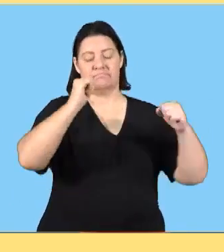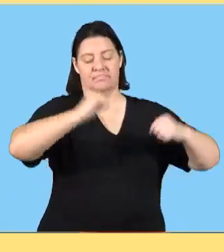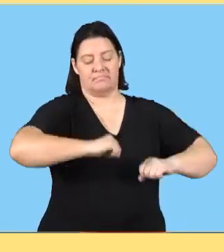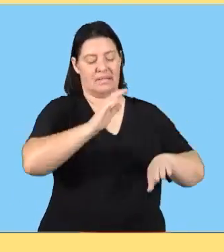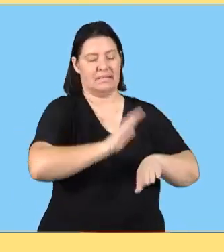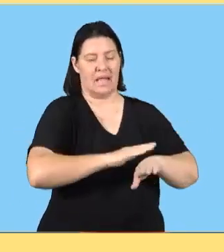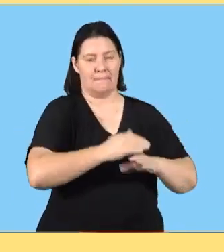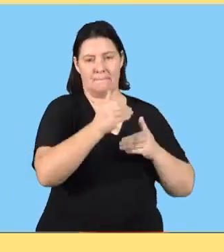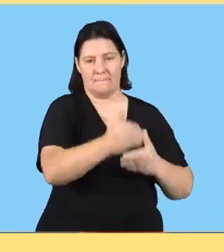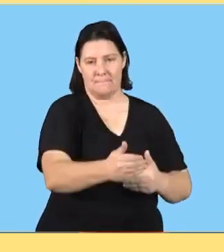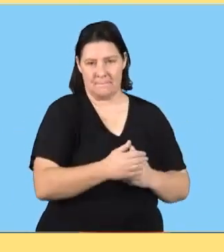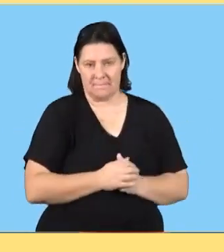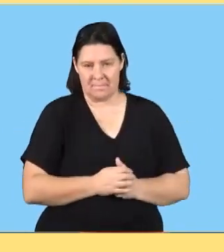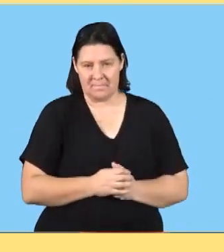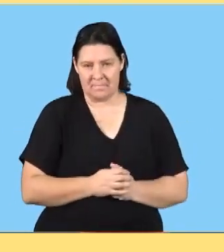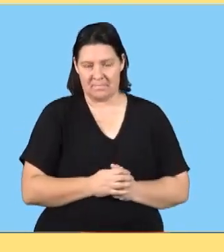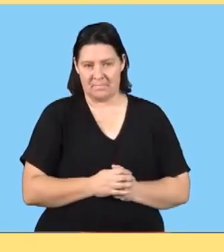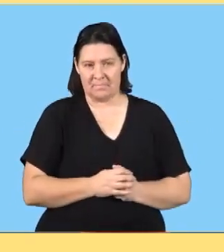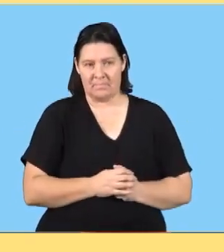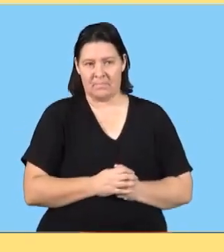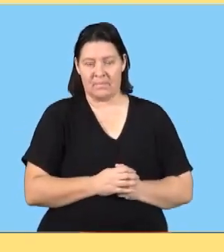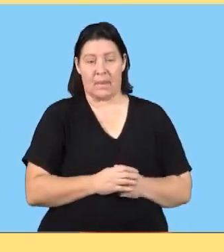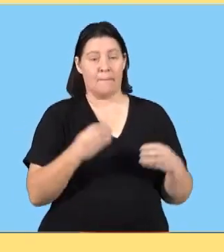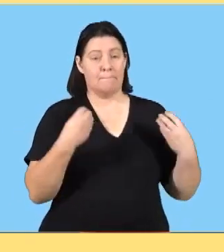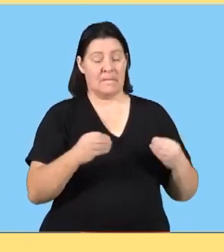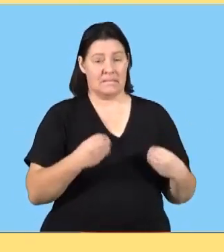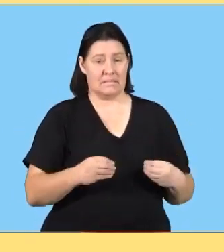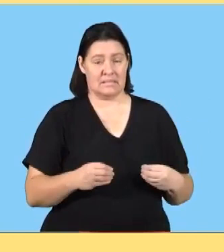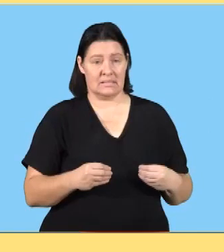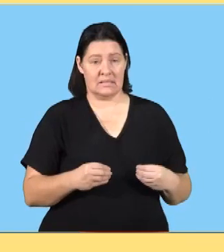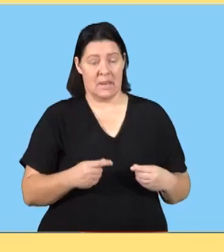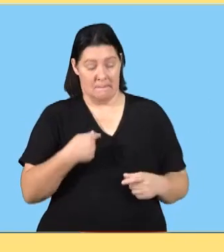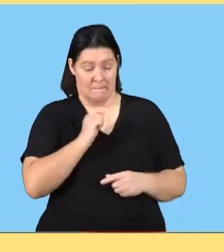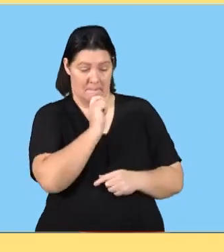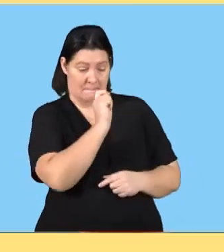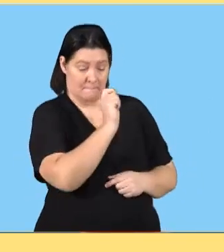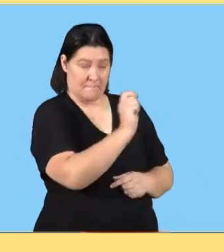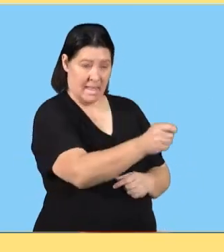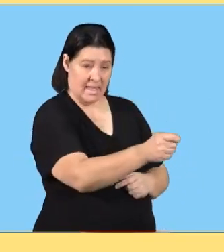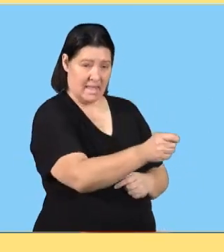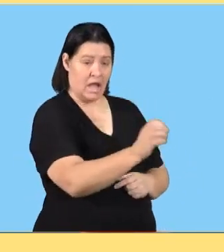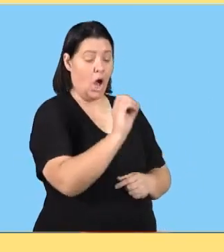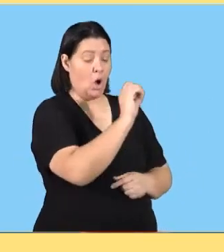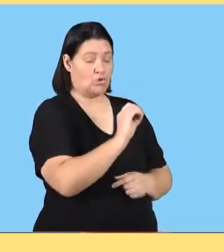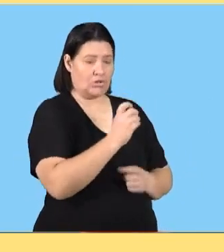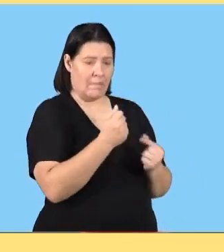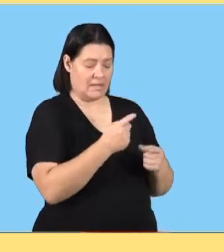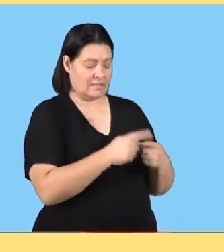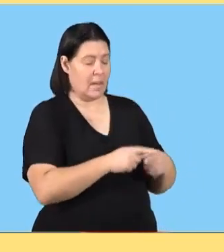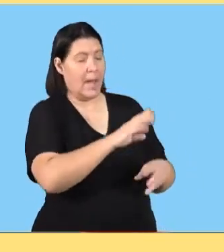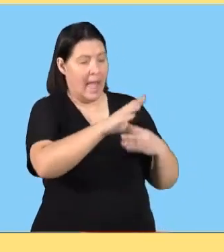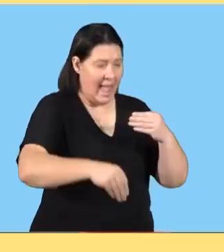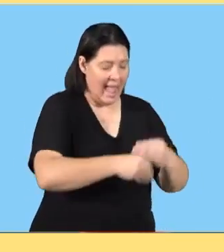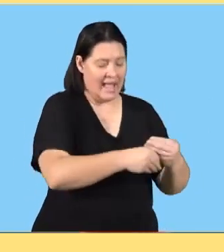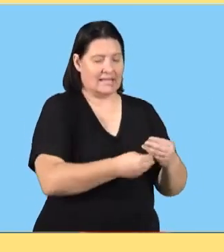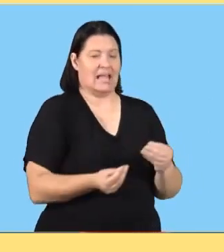within a specific period. When the business pays its debt, the original amount plus